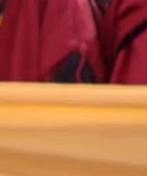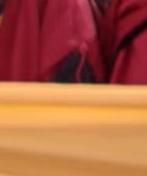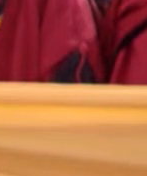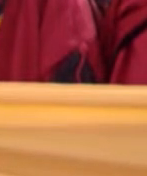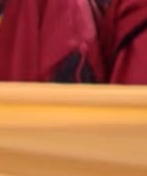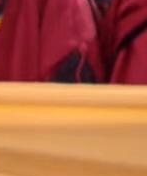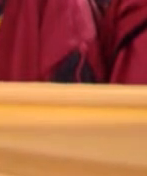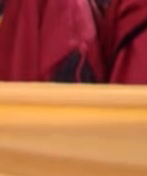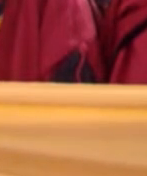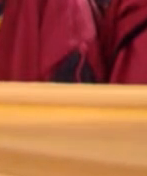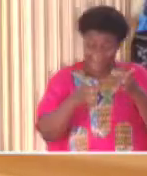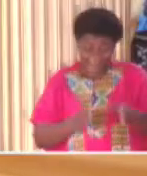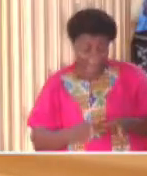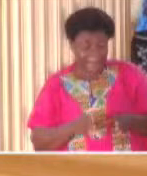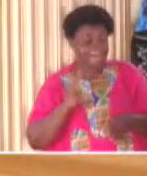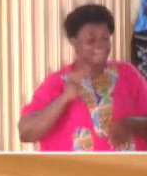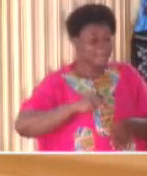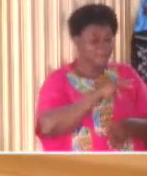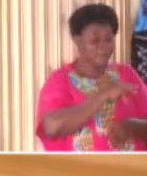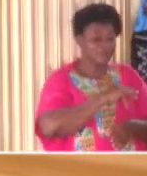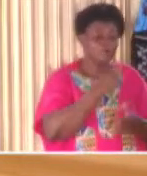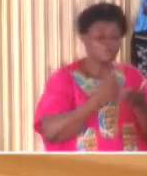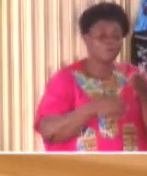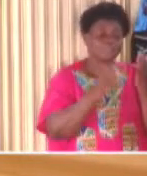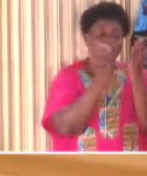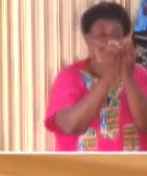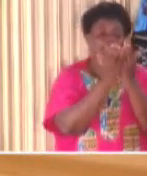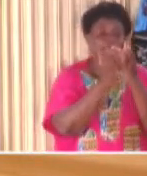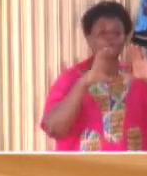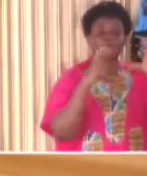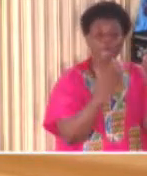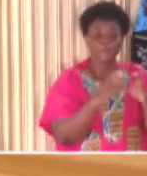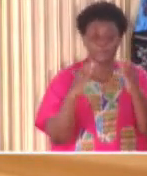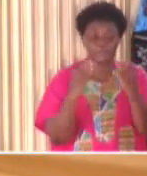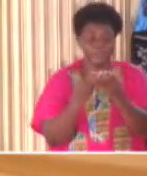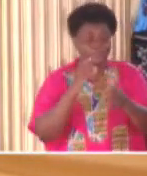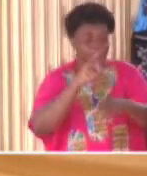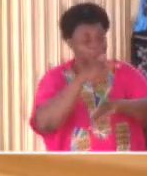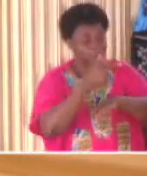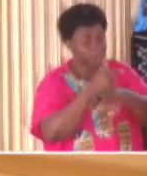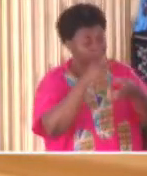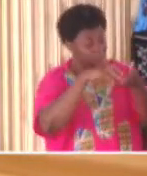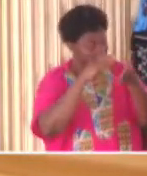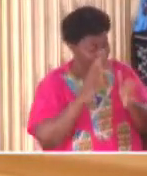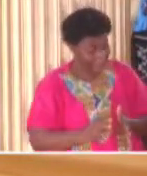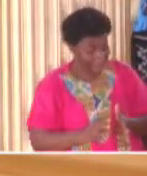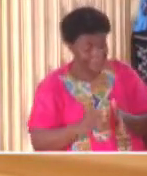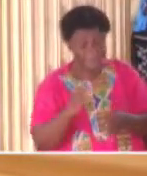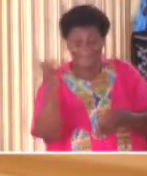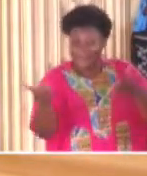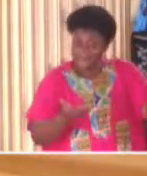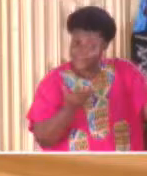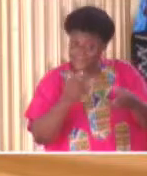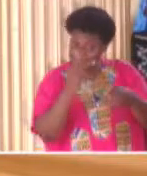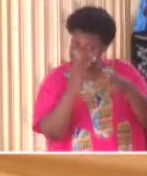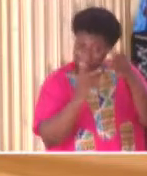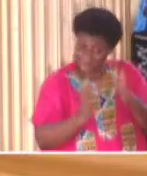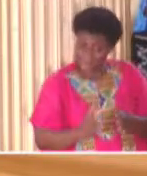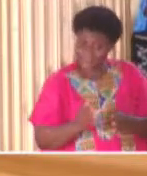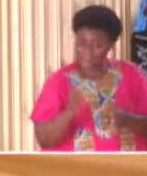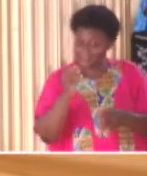of Convocation, graduating students, invited guests, distinguished ladies and